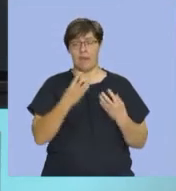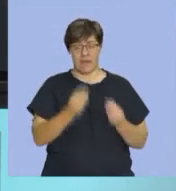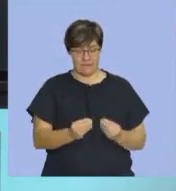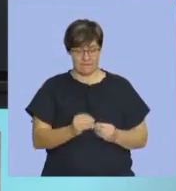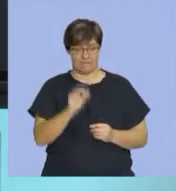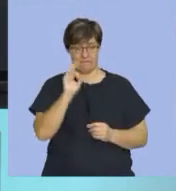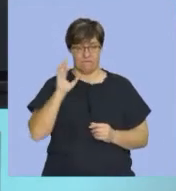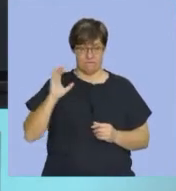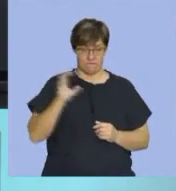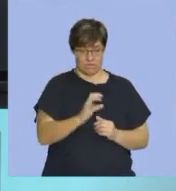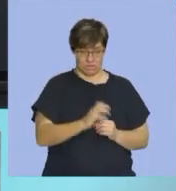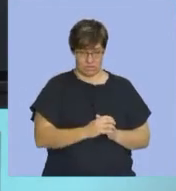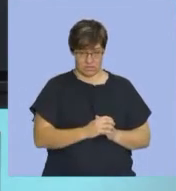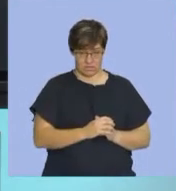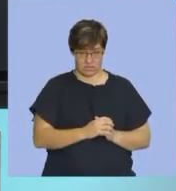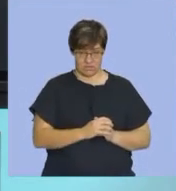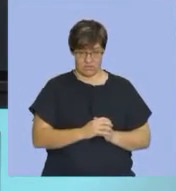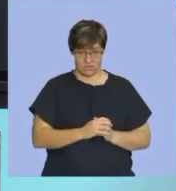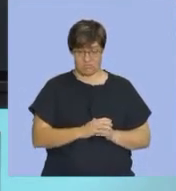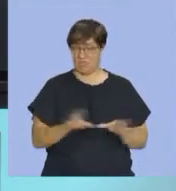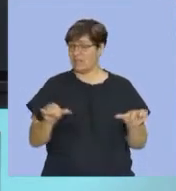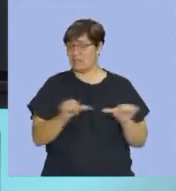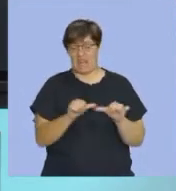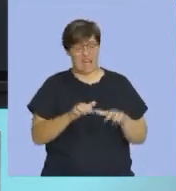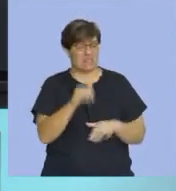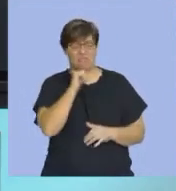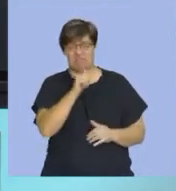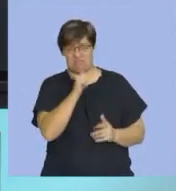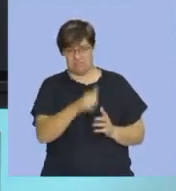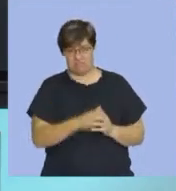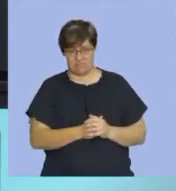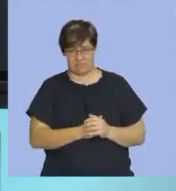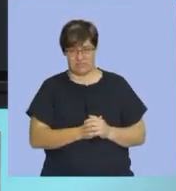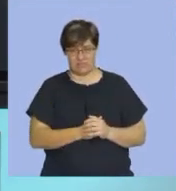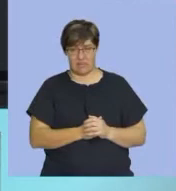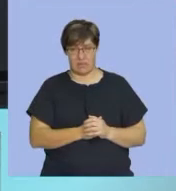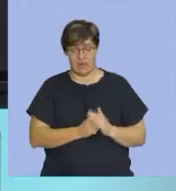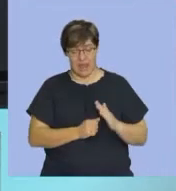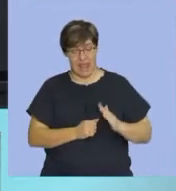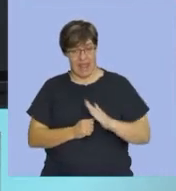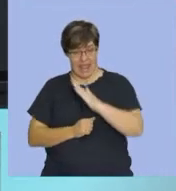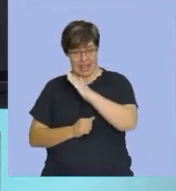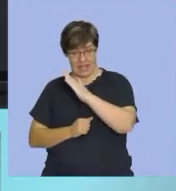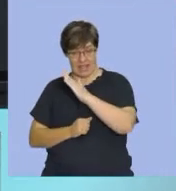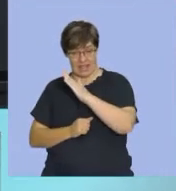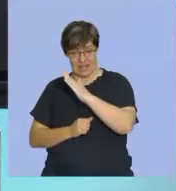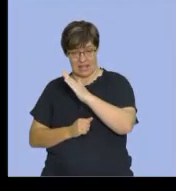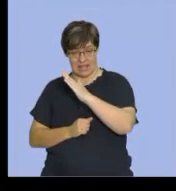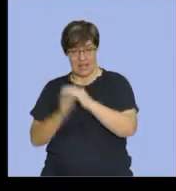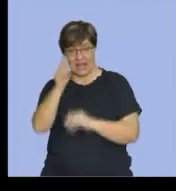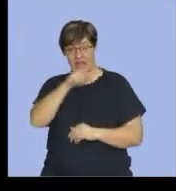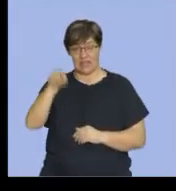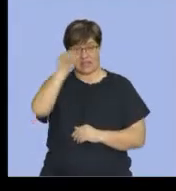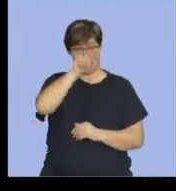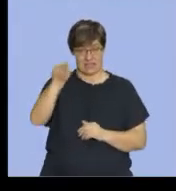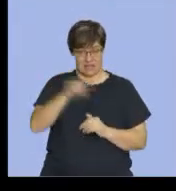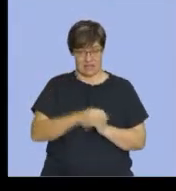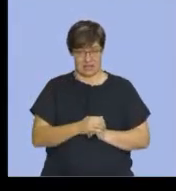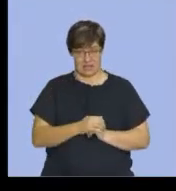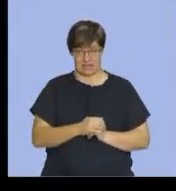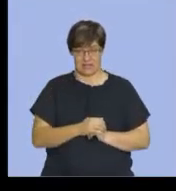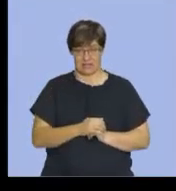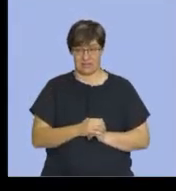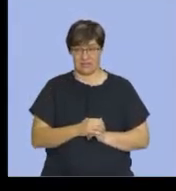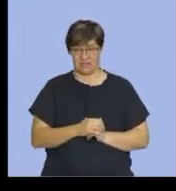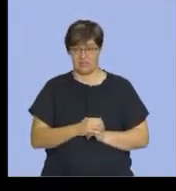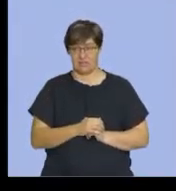a force, size we don't mind, that's acting at an angle theta. Theta